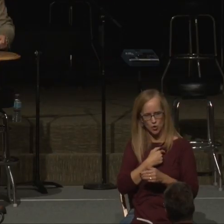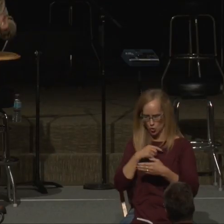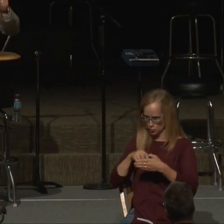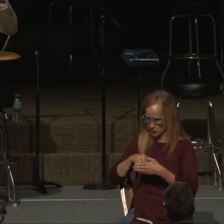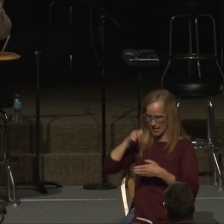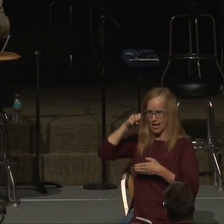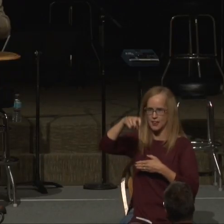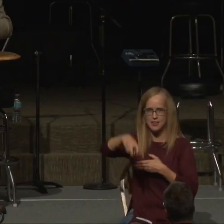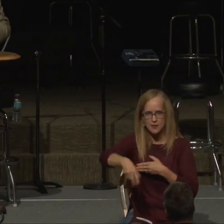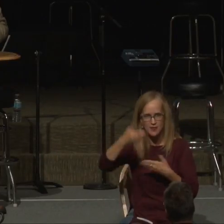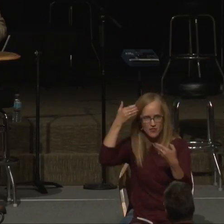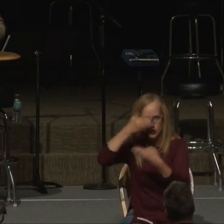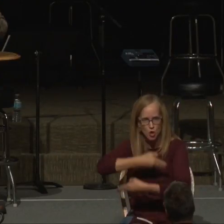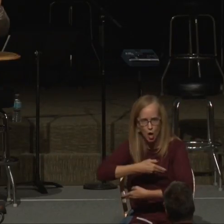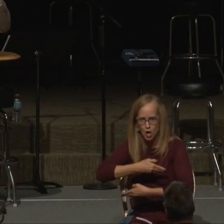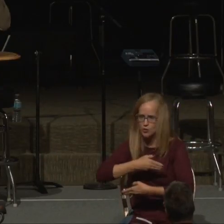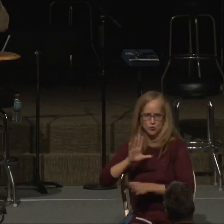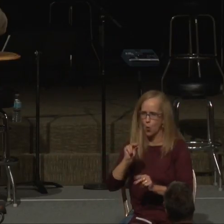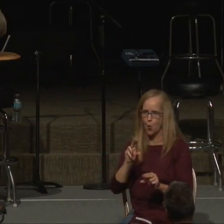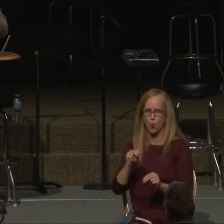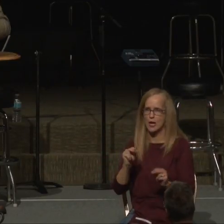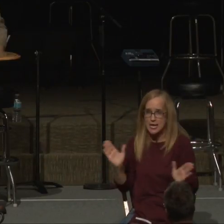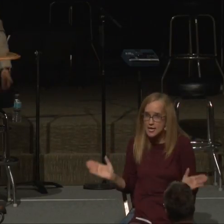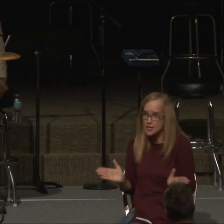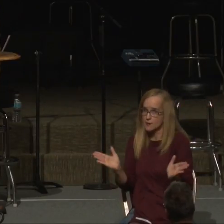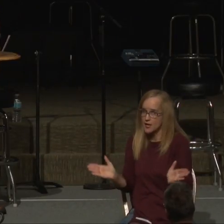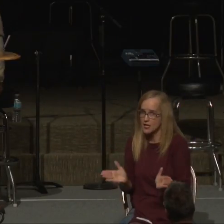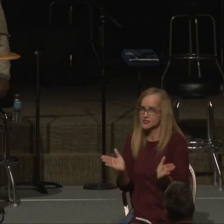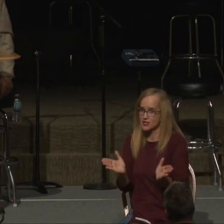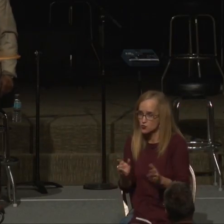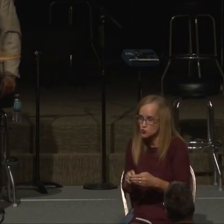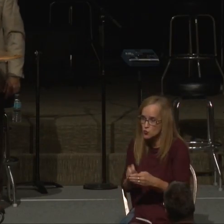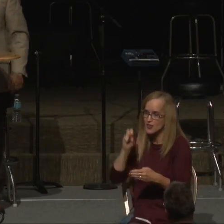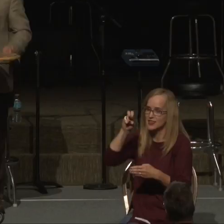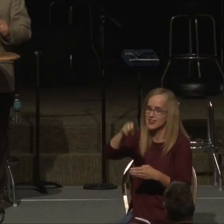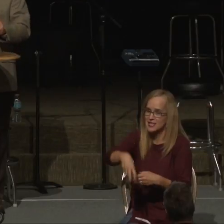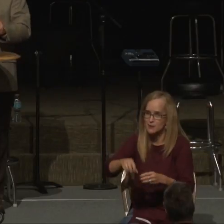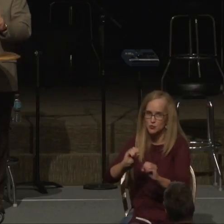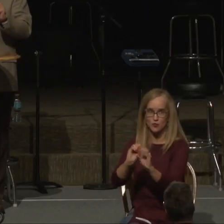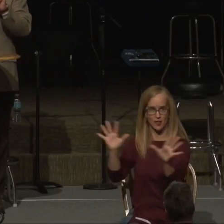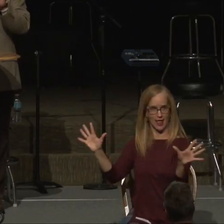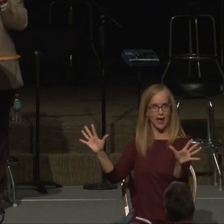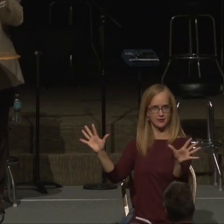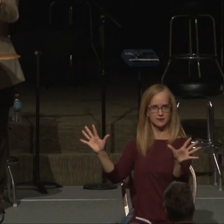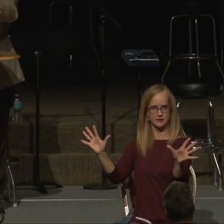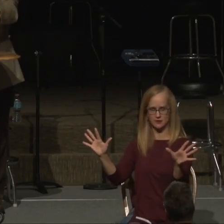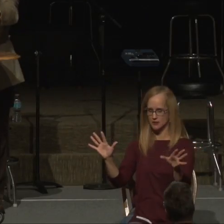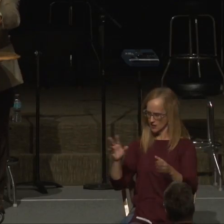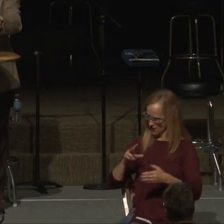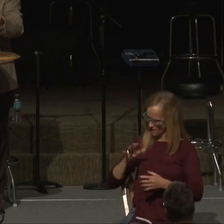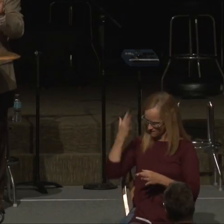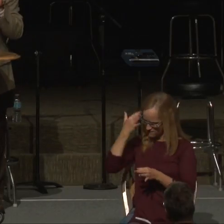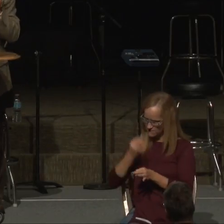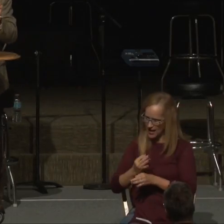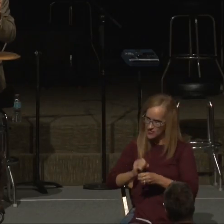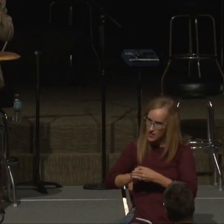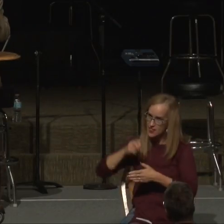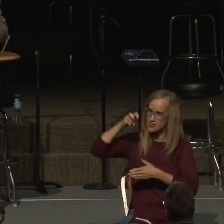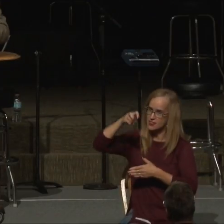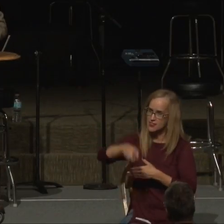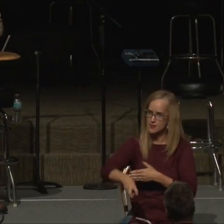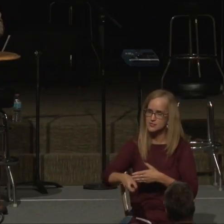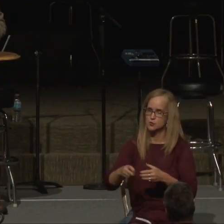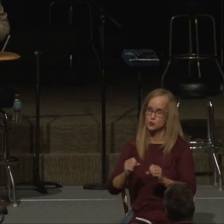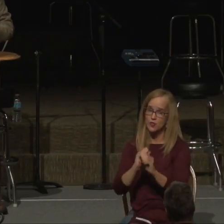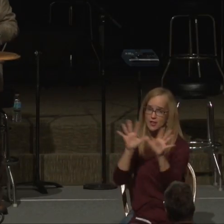leap in the dark. He compels us, on the other hand, to take a leap into the light. Faith can leap, but it leaps into the light, not